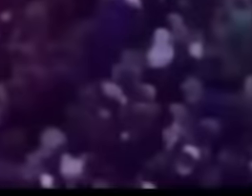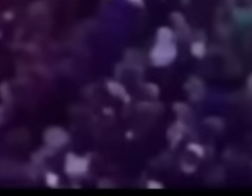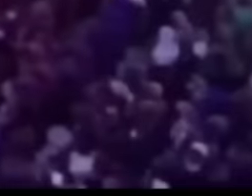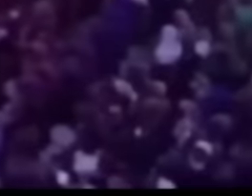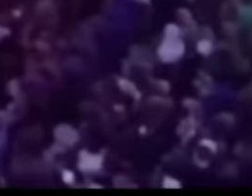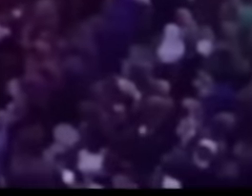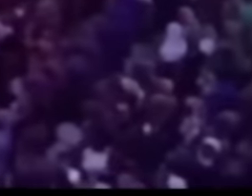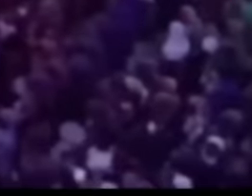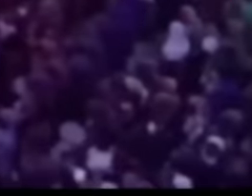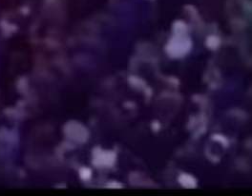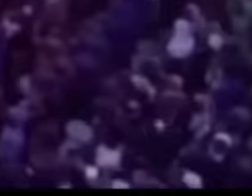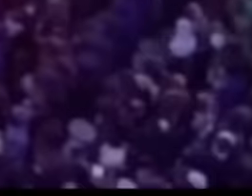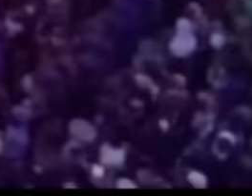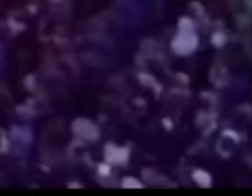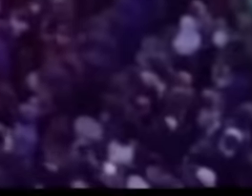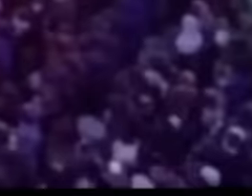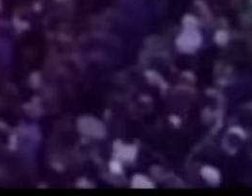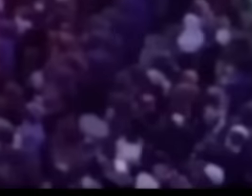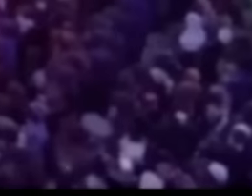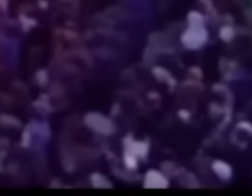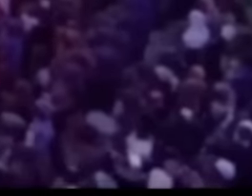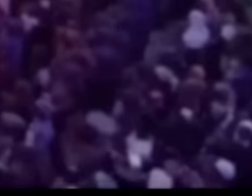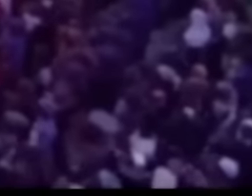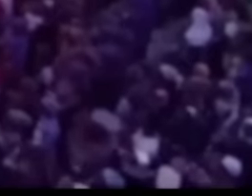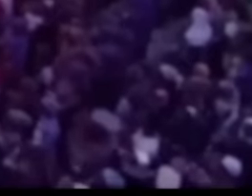Somewhere ye ni Sebi Oba National Camp, Lagos Ibadan.